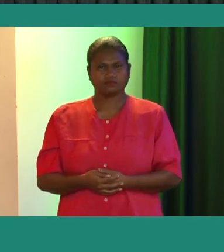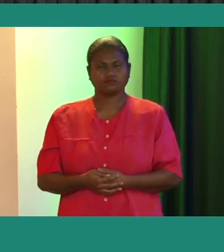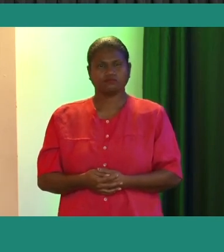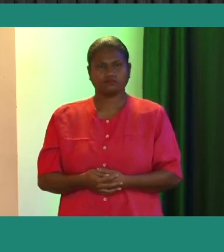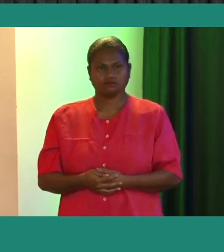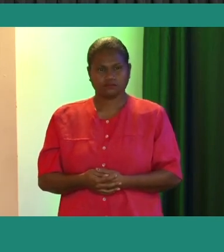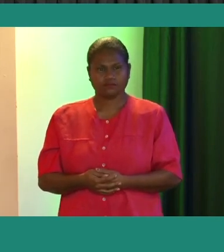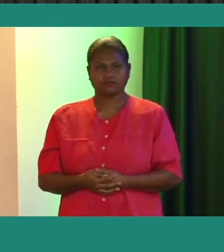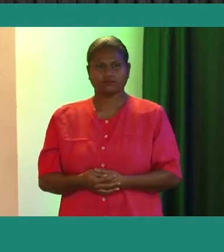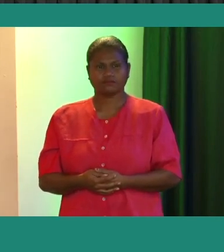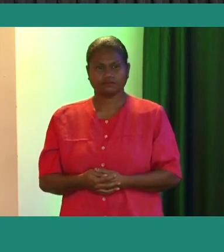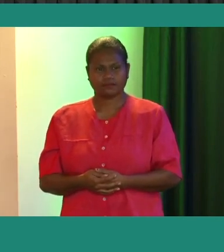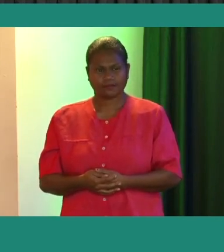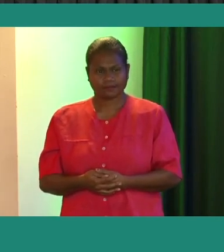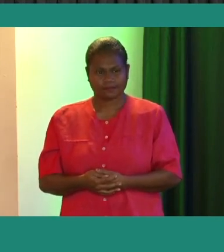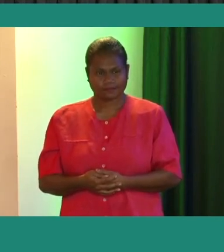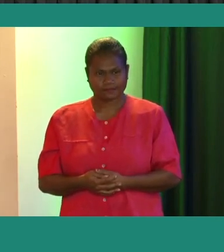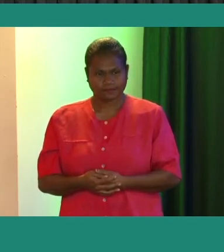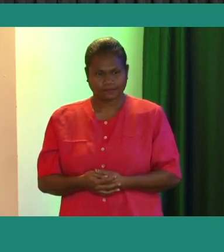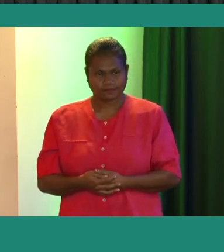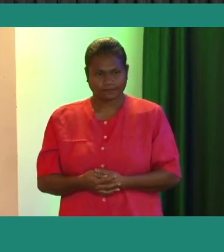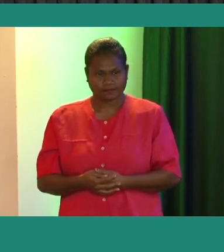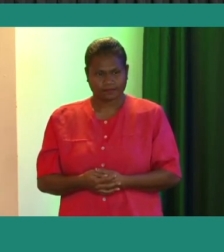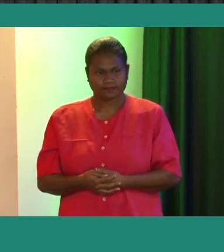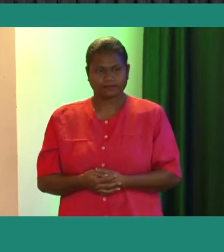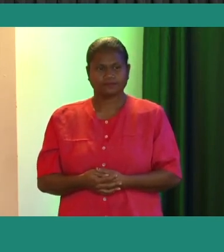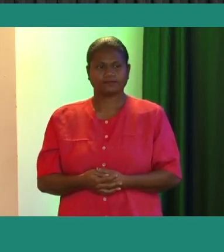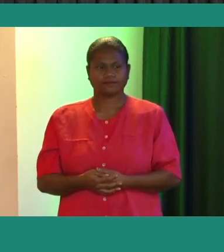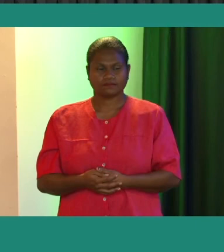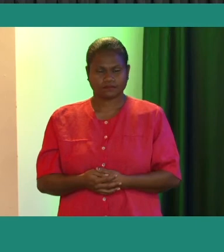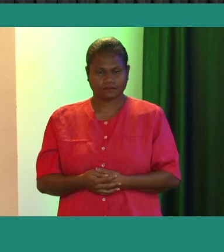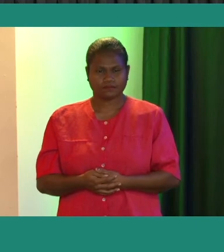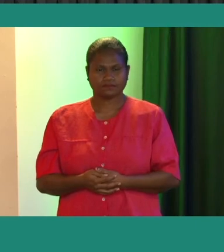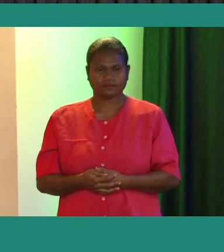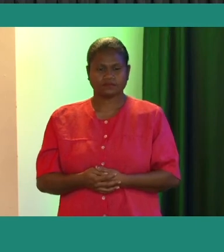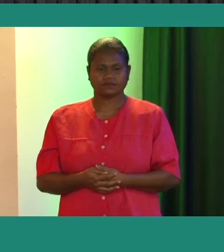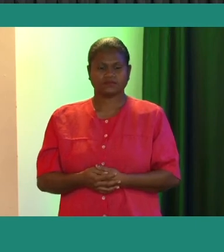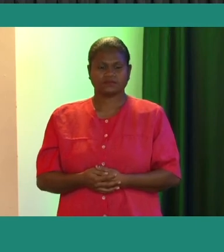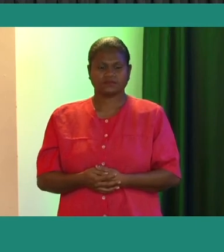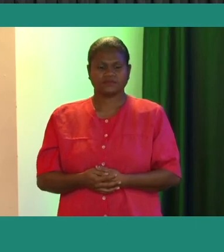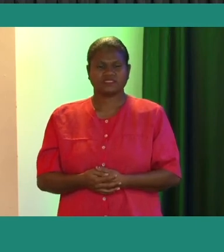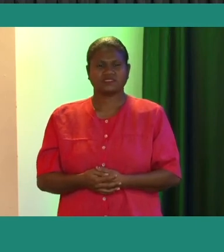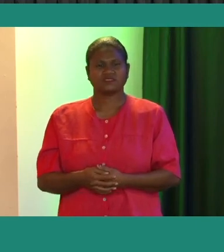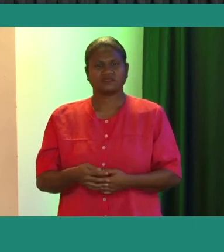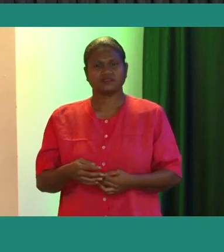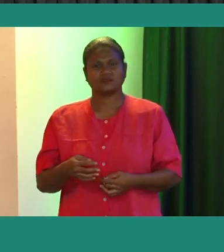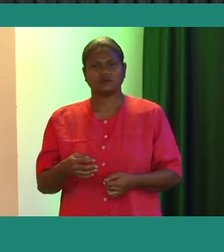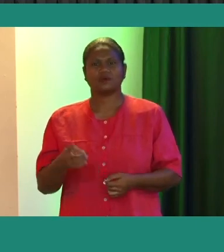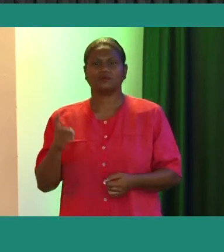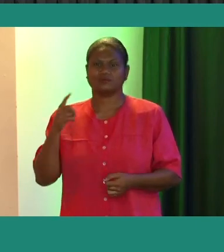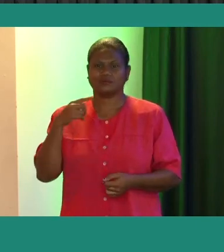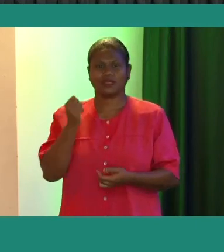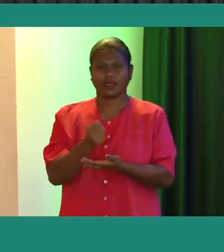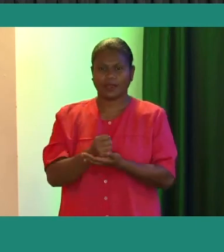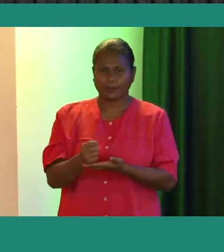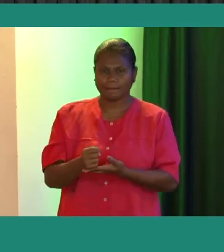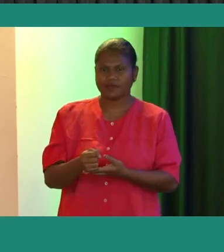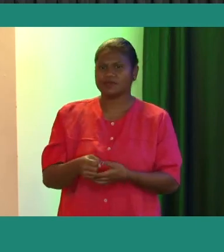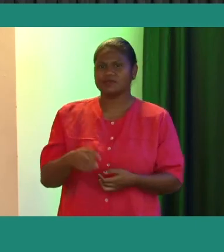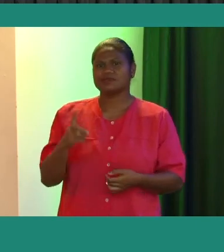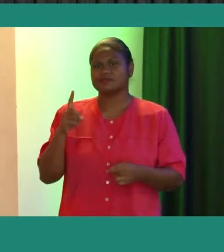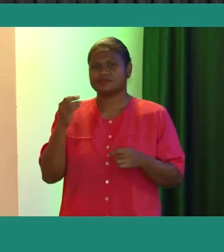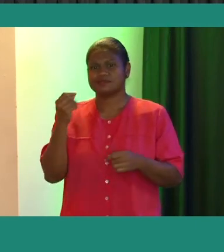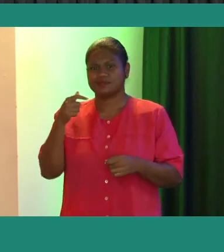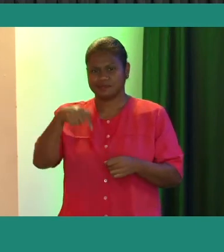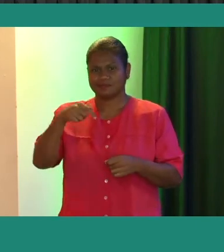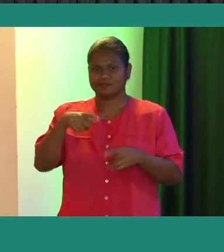also contextualized, whether if it's in the province or at the national agency. It has the, I mean,